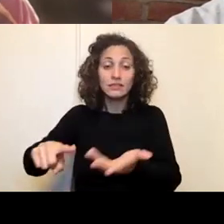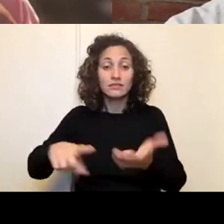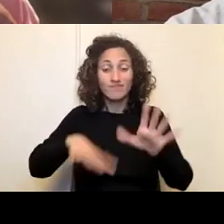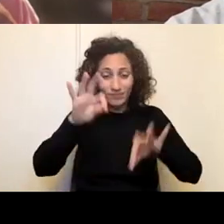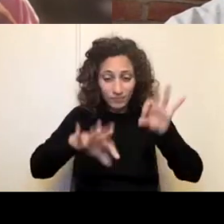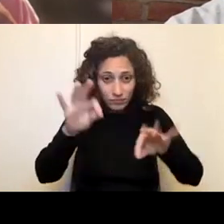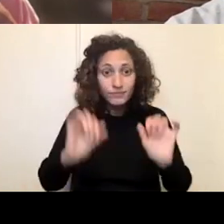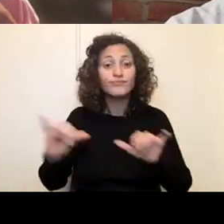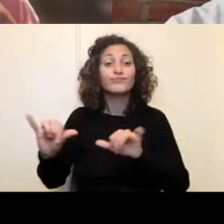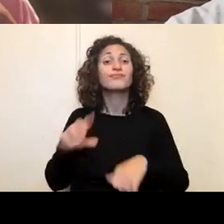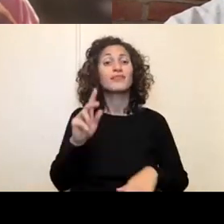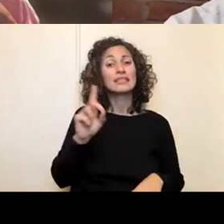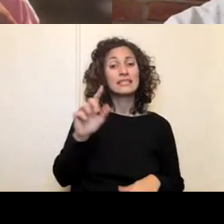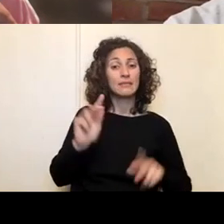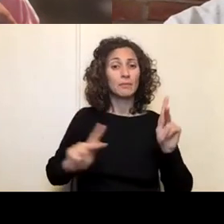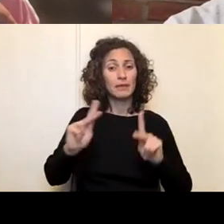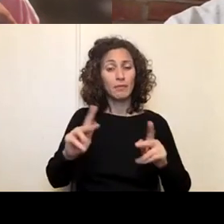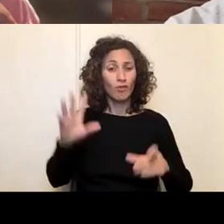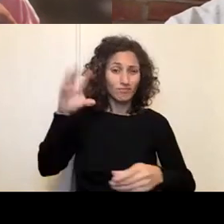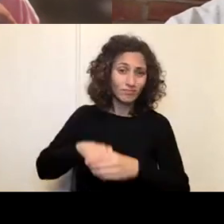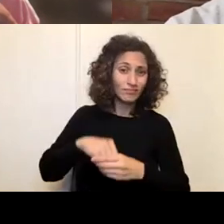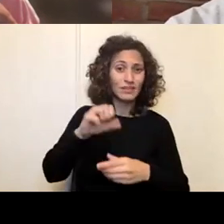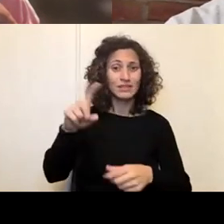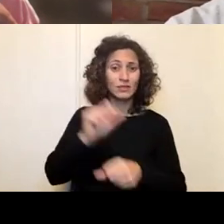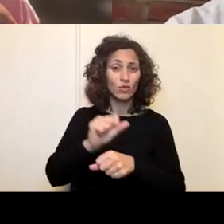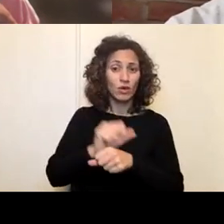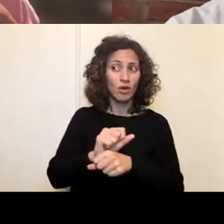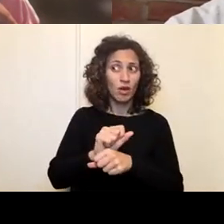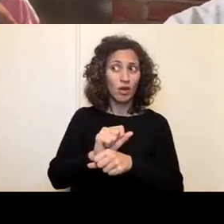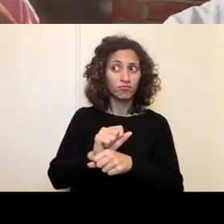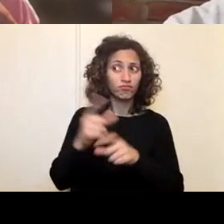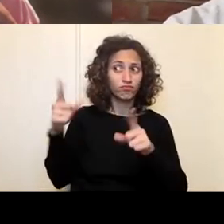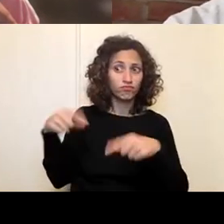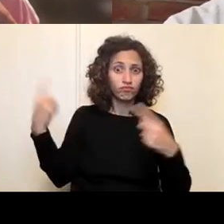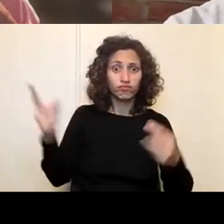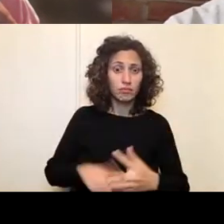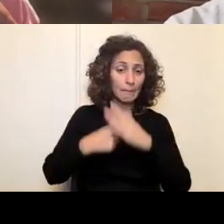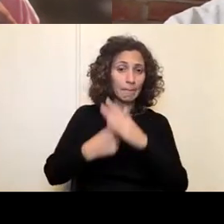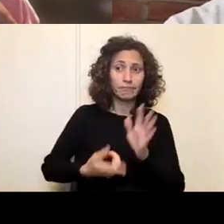disabled people have been involved with sex work basically since the beginning of time.